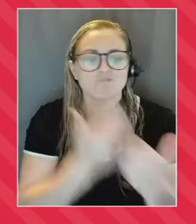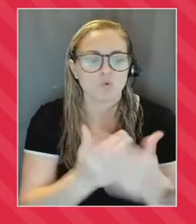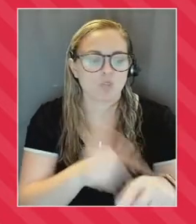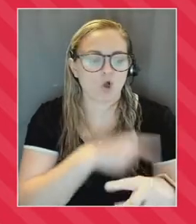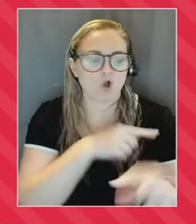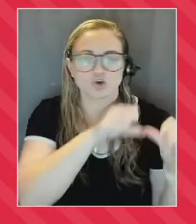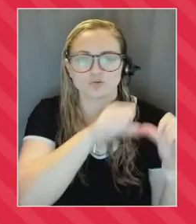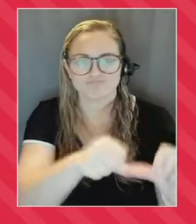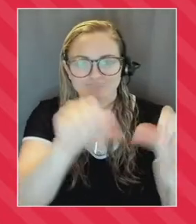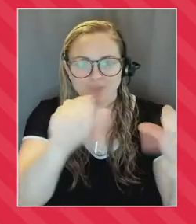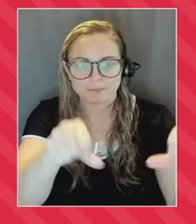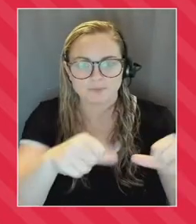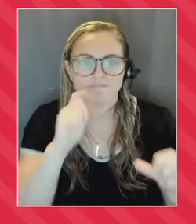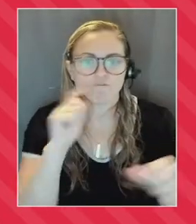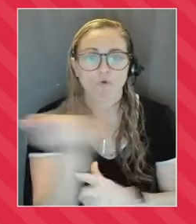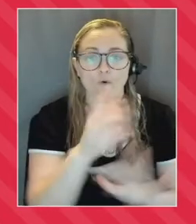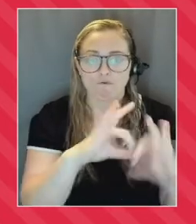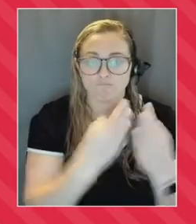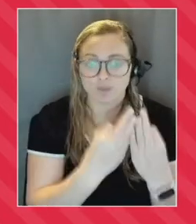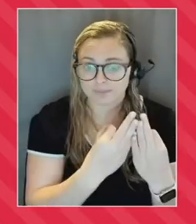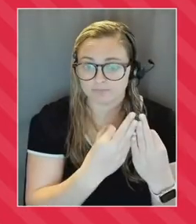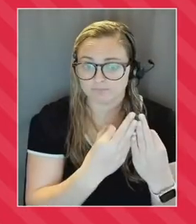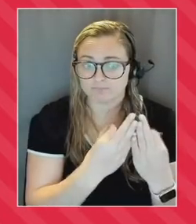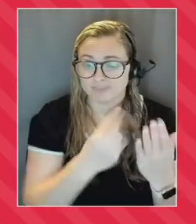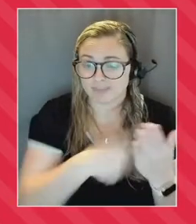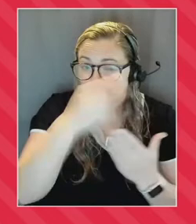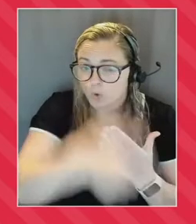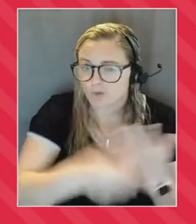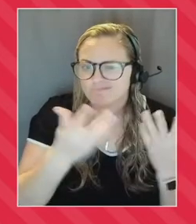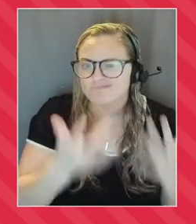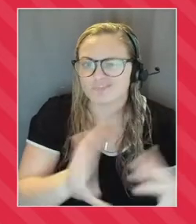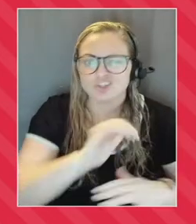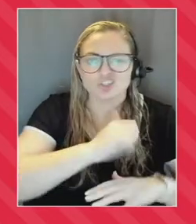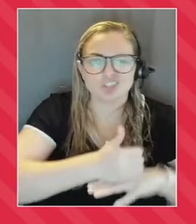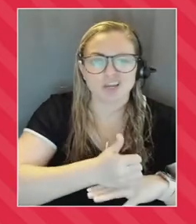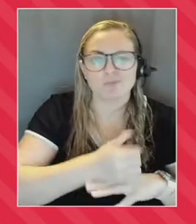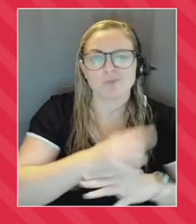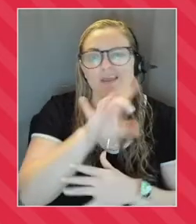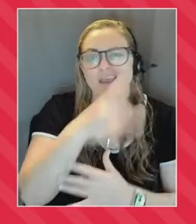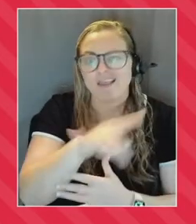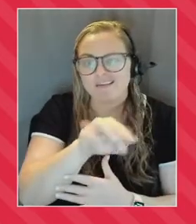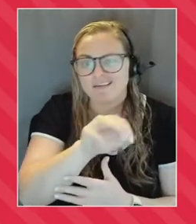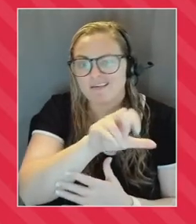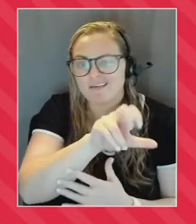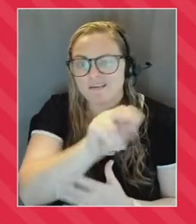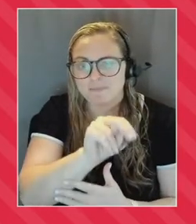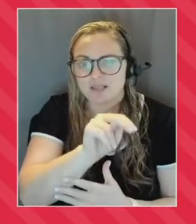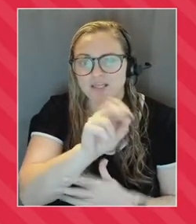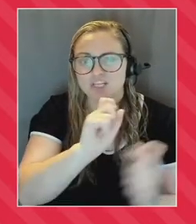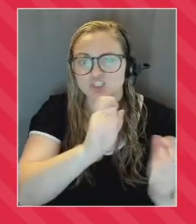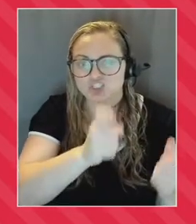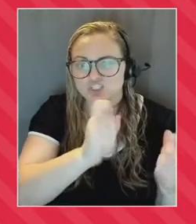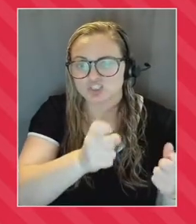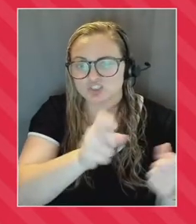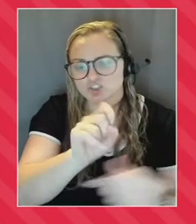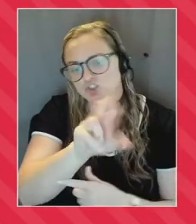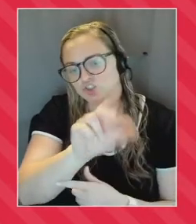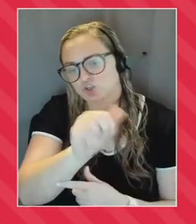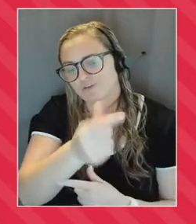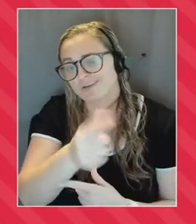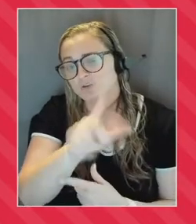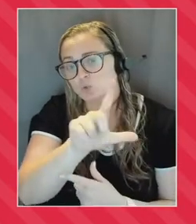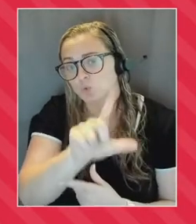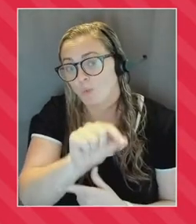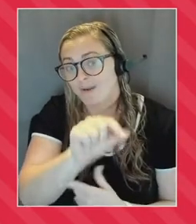all families. The program has already brought 18 million servings of produce to over 20,000